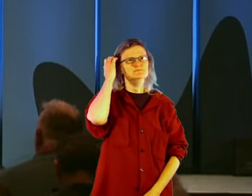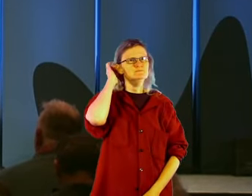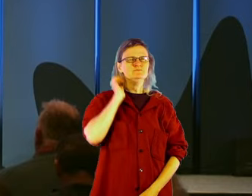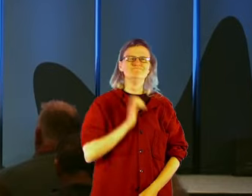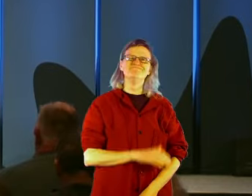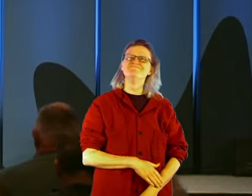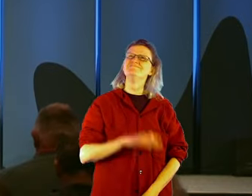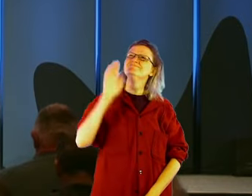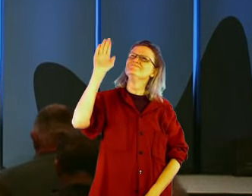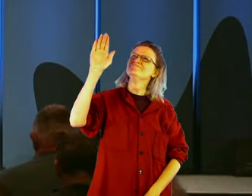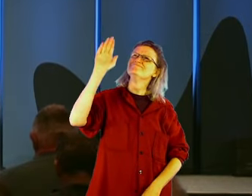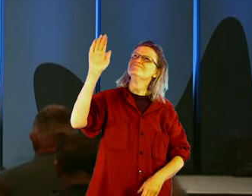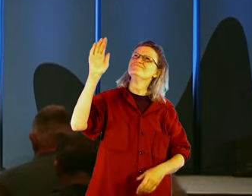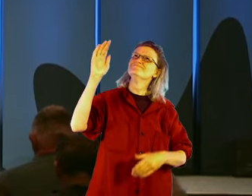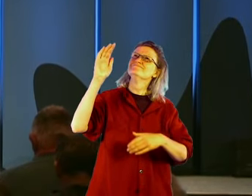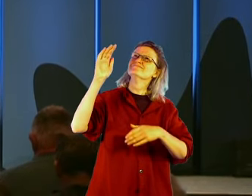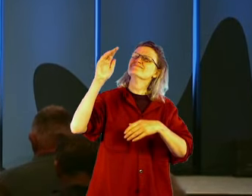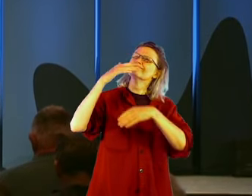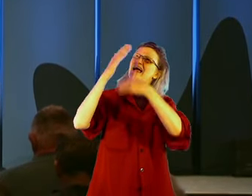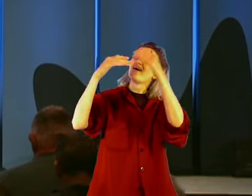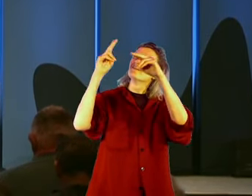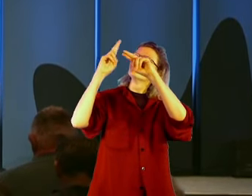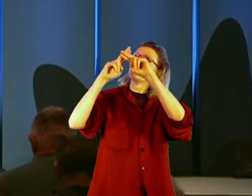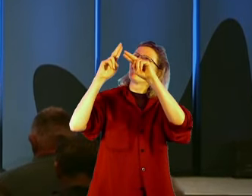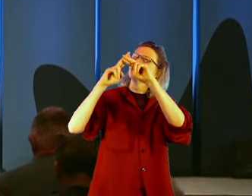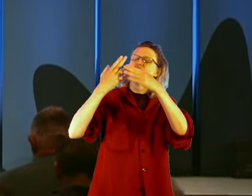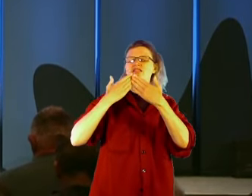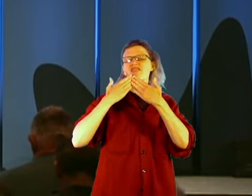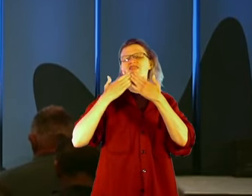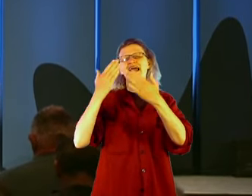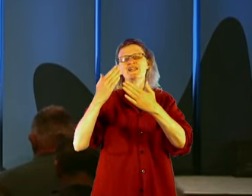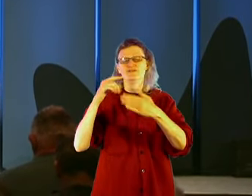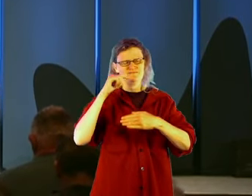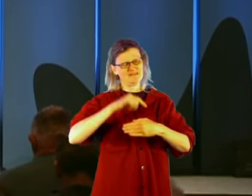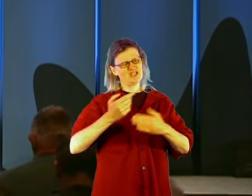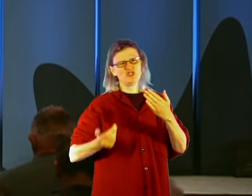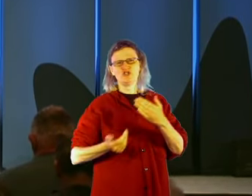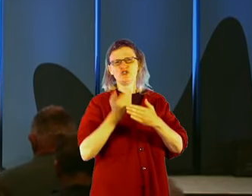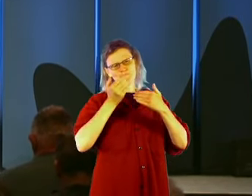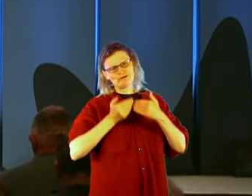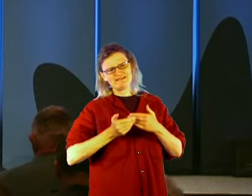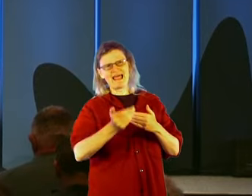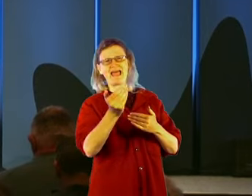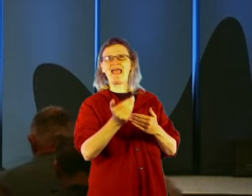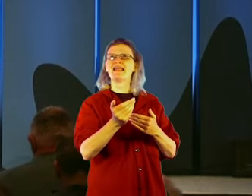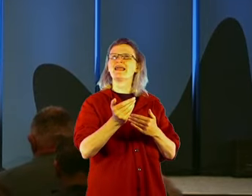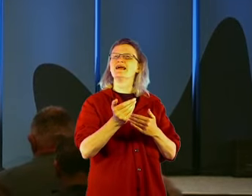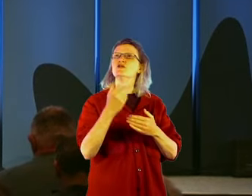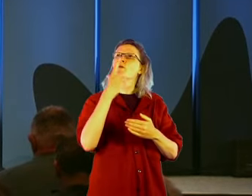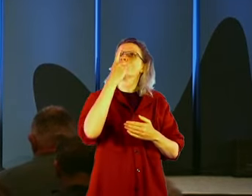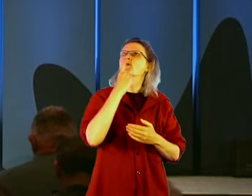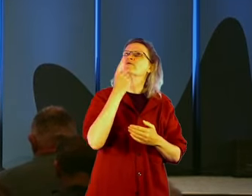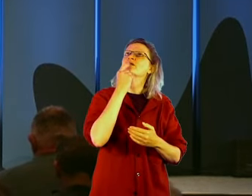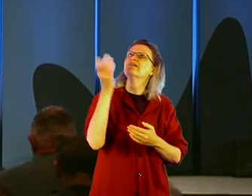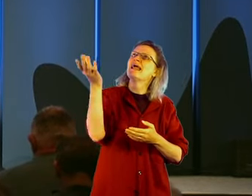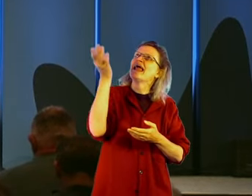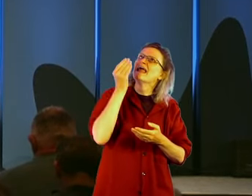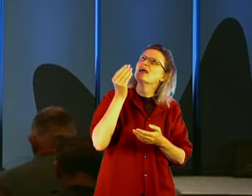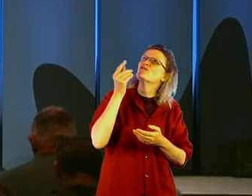Our Heavenly Father, we thank you for this new day with its new possibilities of hearing from you and from your